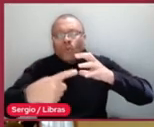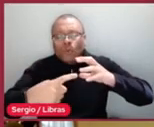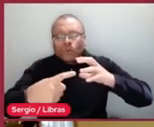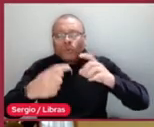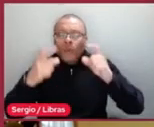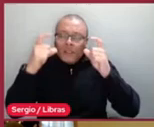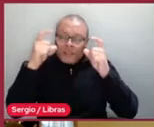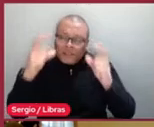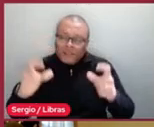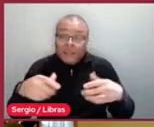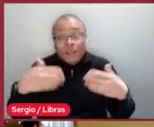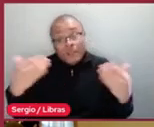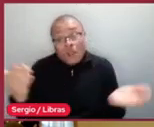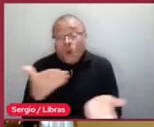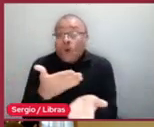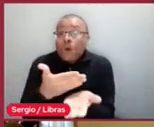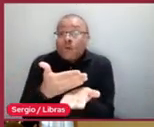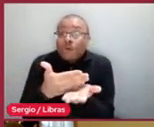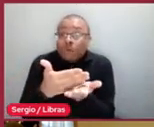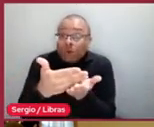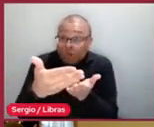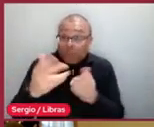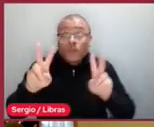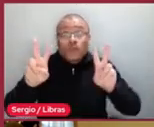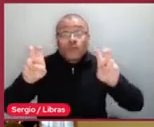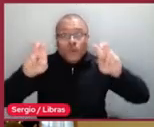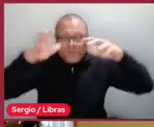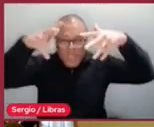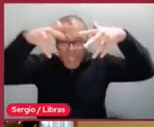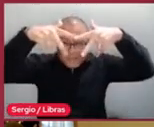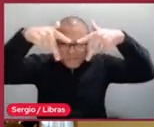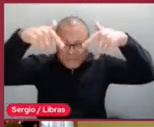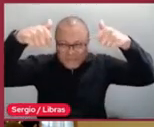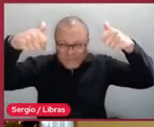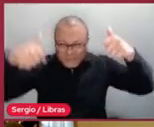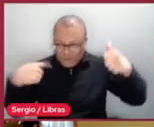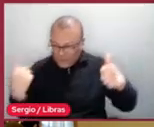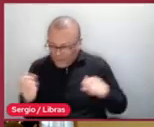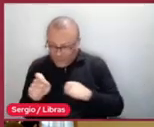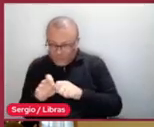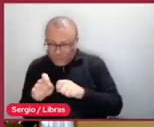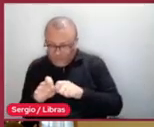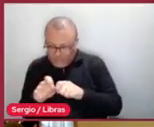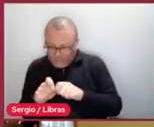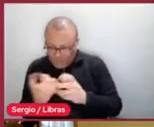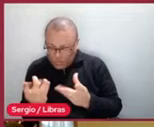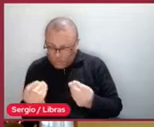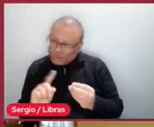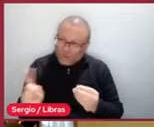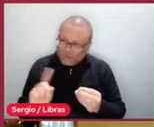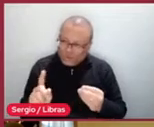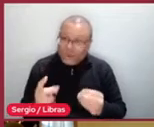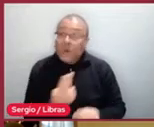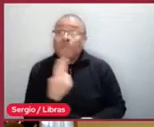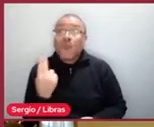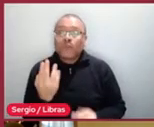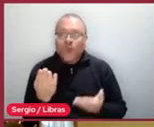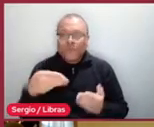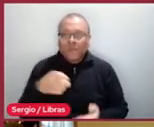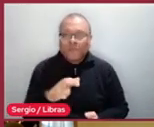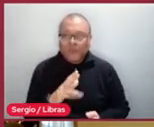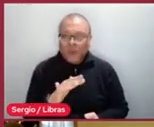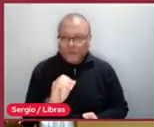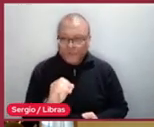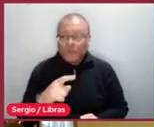So let's start with are we abstracting too much? So my name is Mauricio Eduardo Chico Pochabo.